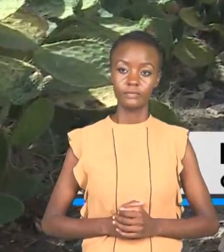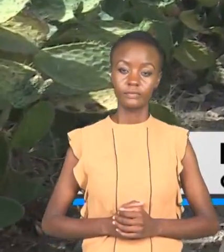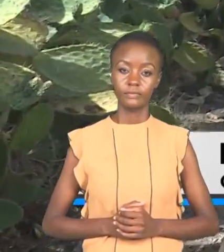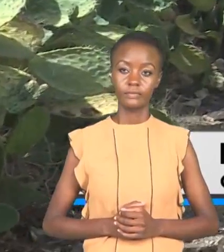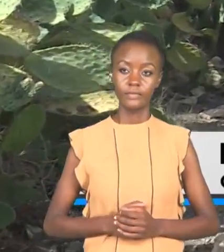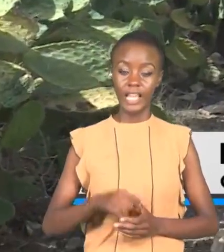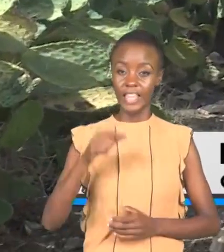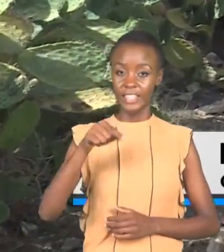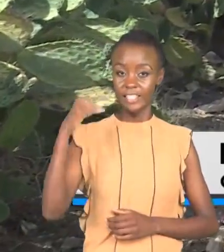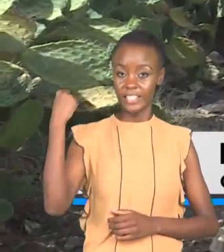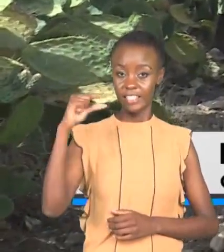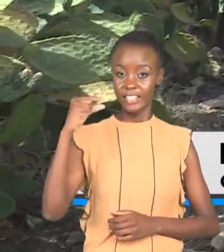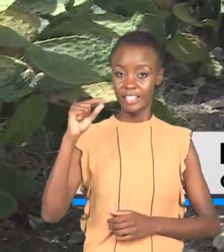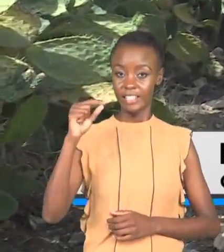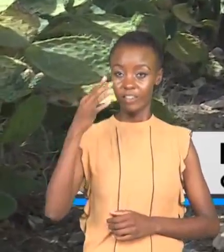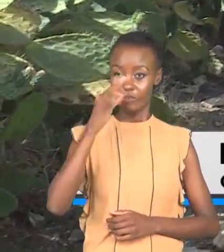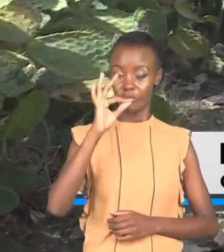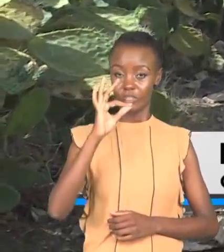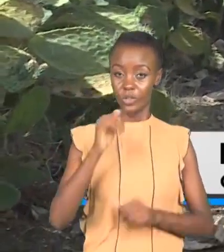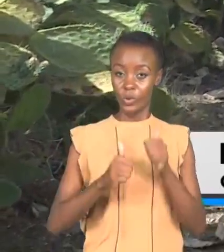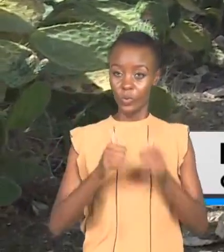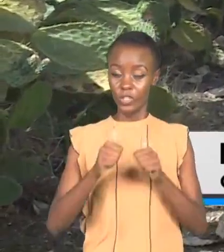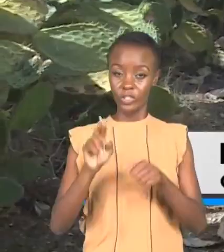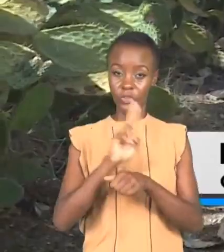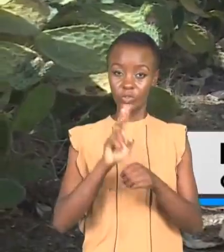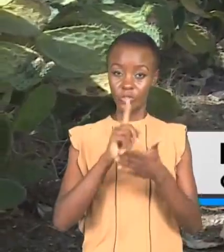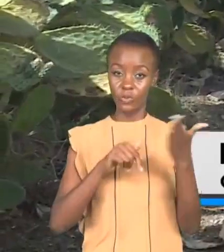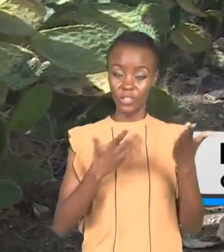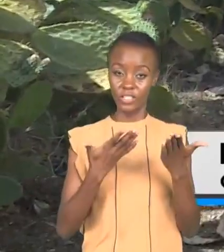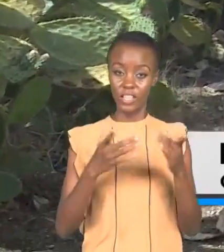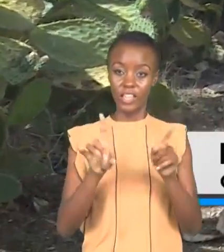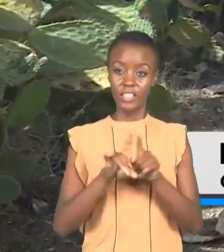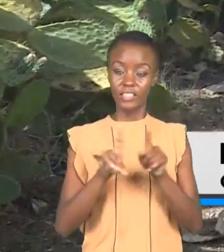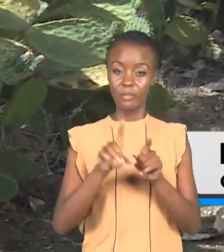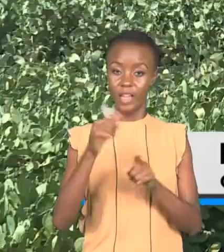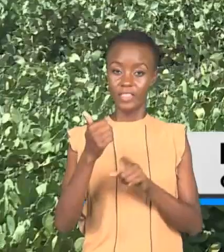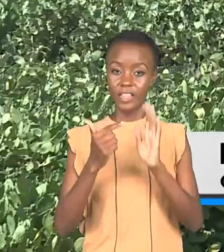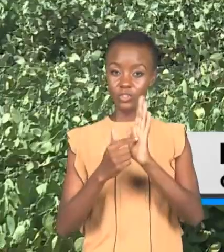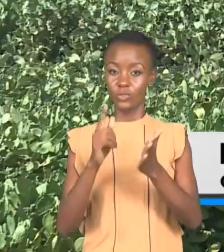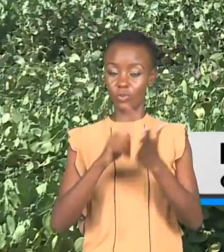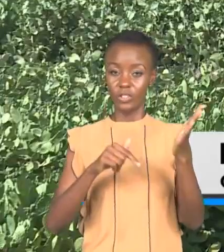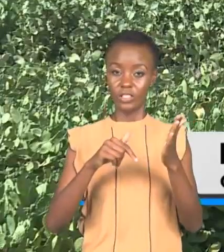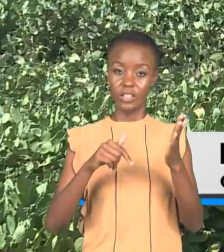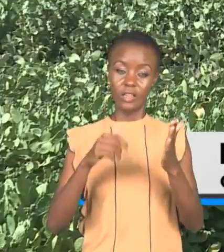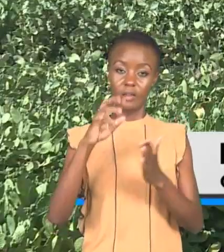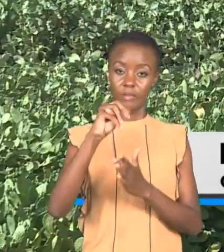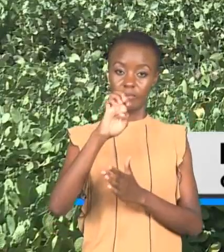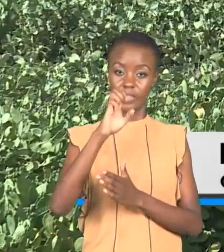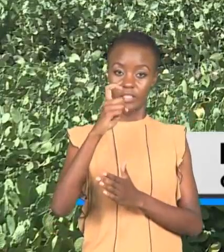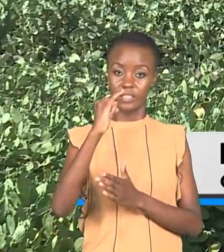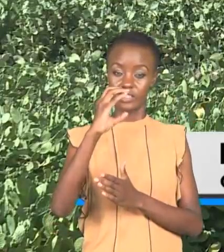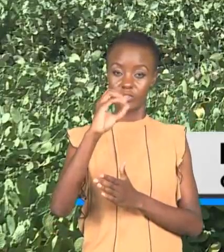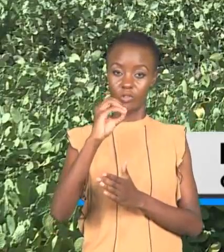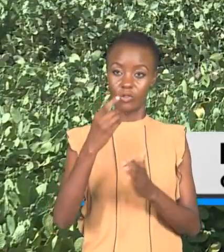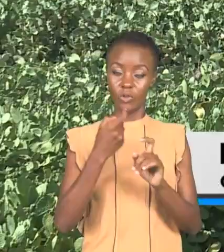The greeny, spiny discs known as cladodes are used for fodder, while their tender inner flesh is a star of the cuisine of Mexico, where the cactus originated